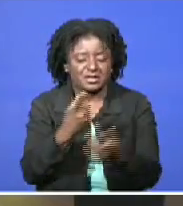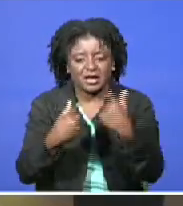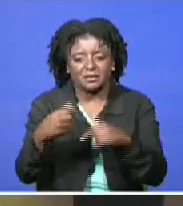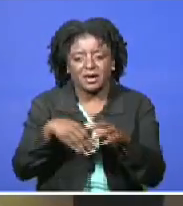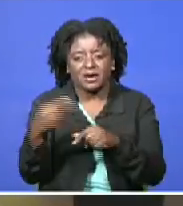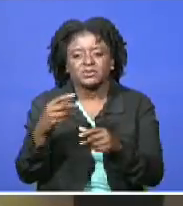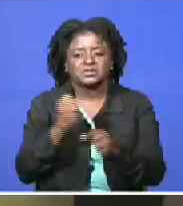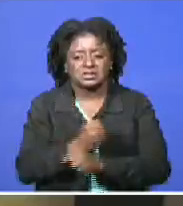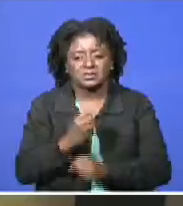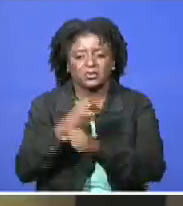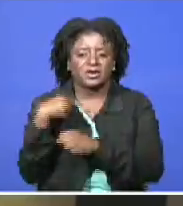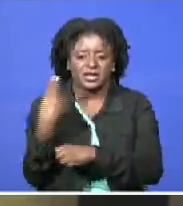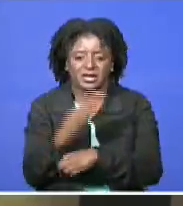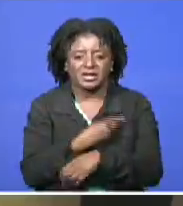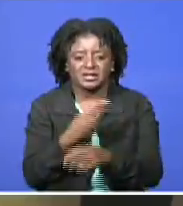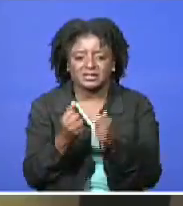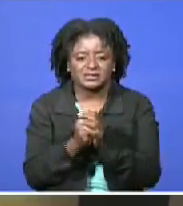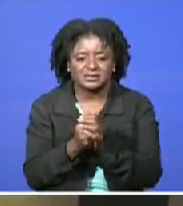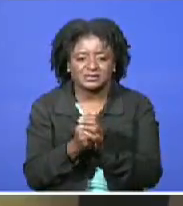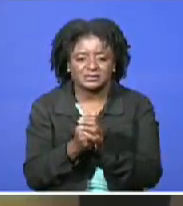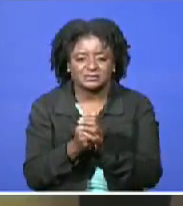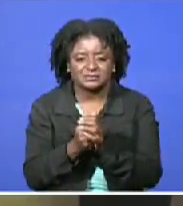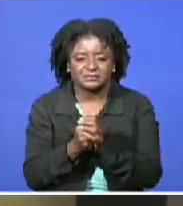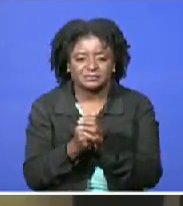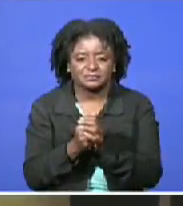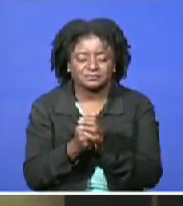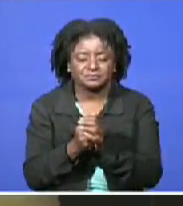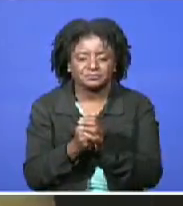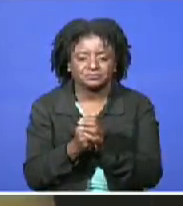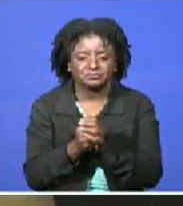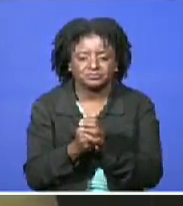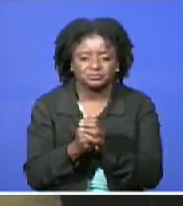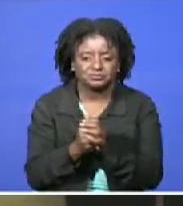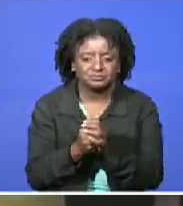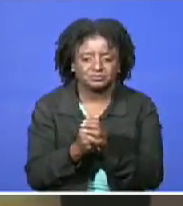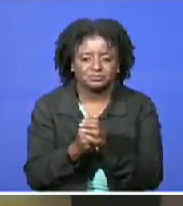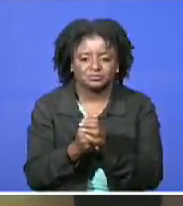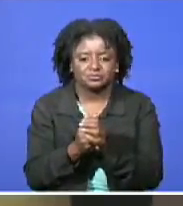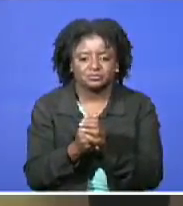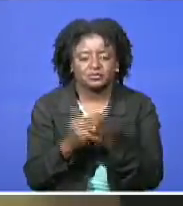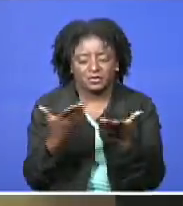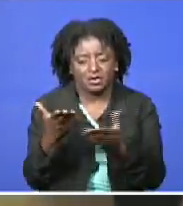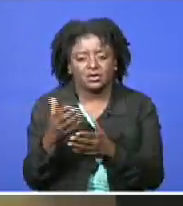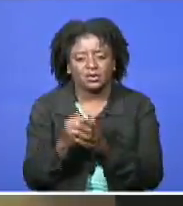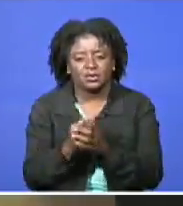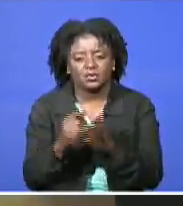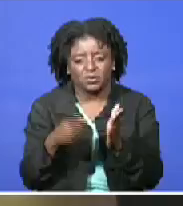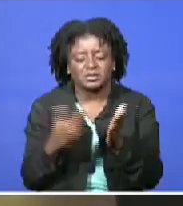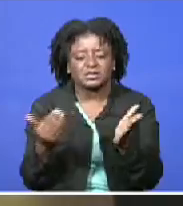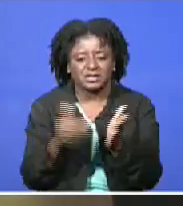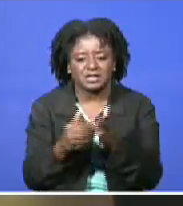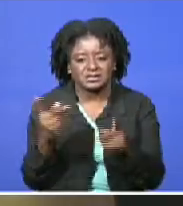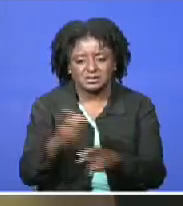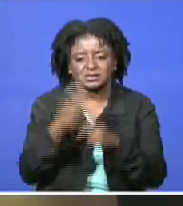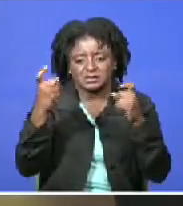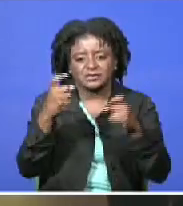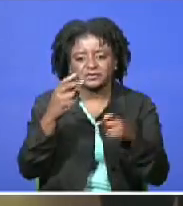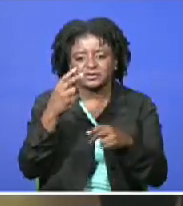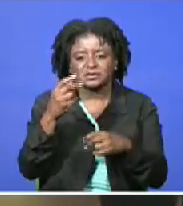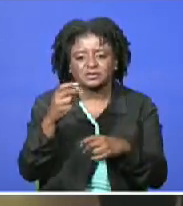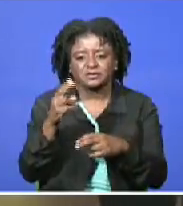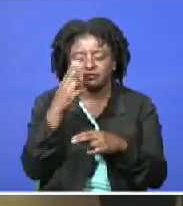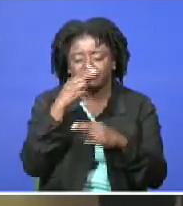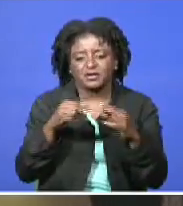us. Gladiators! Transformers! Well, there you go. Once again, a successful fun run walk